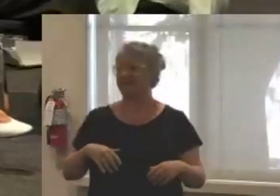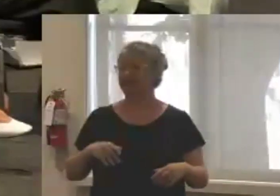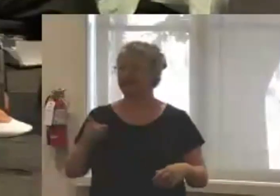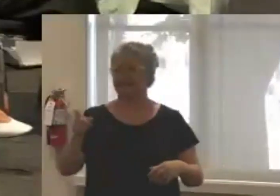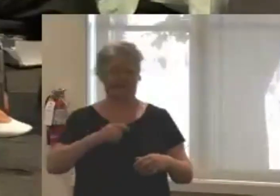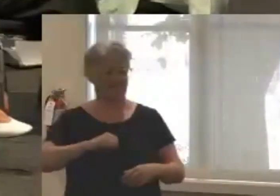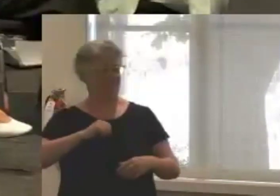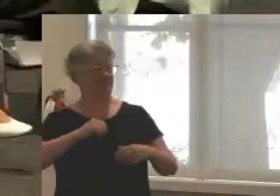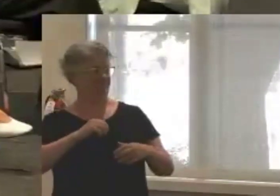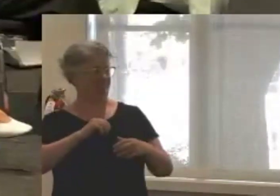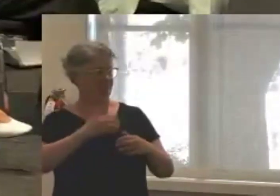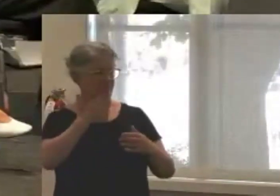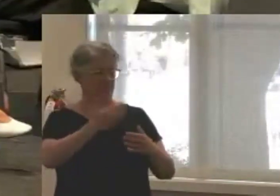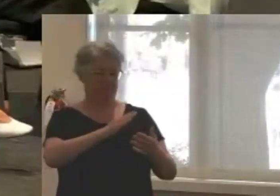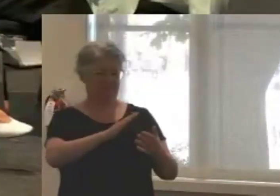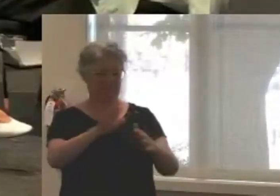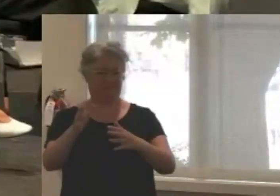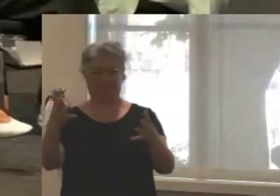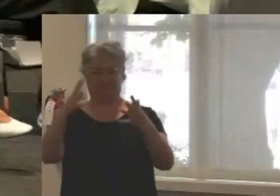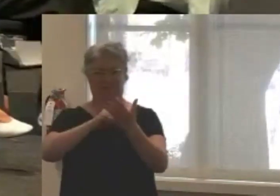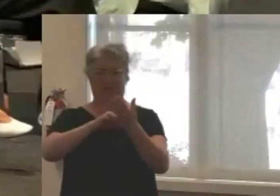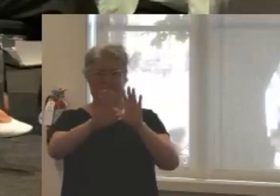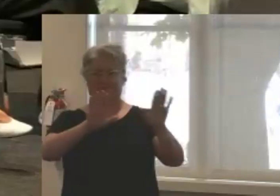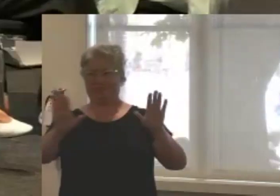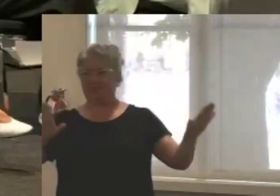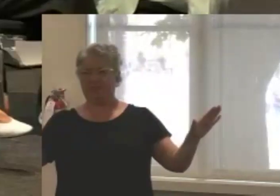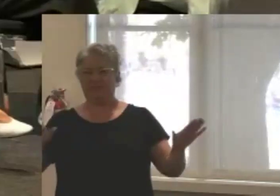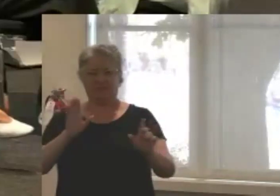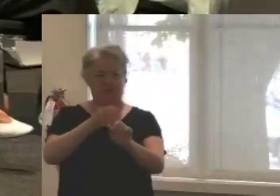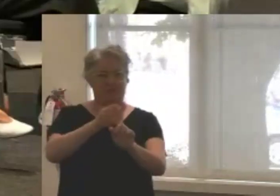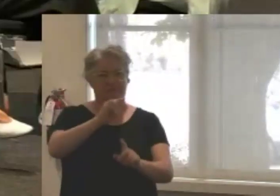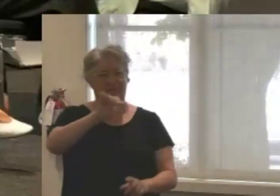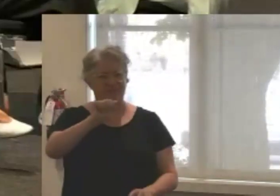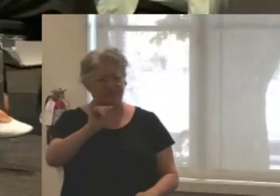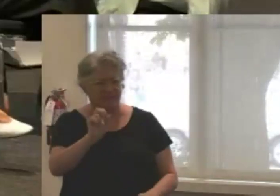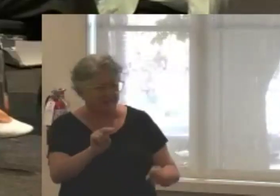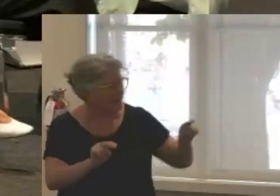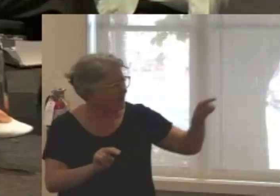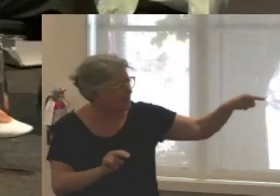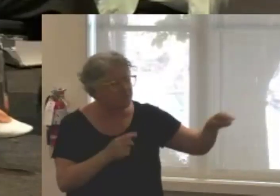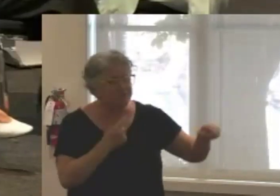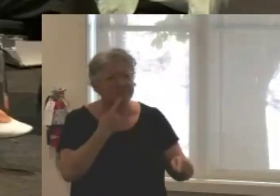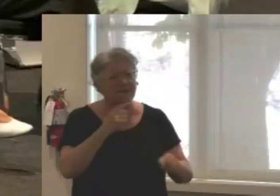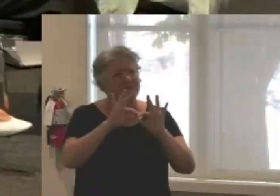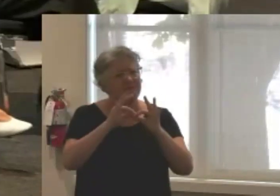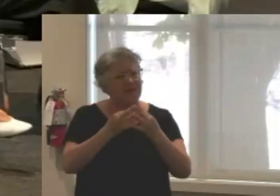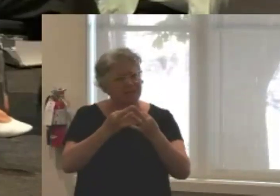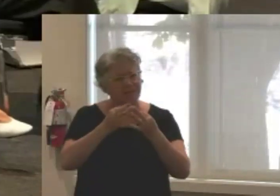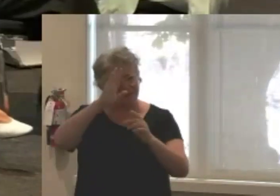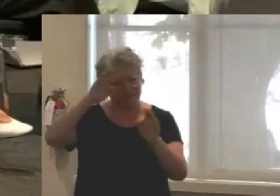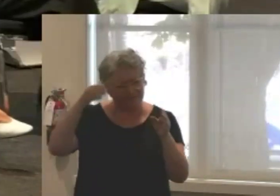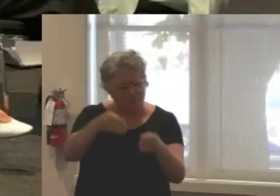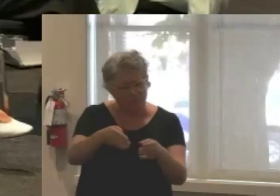guys. Thank you again. I have a specific question to Mia Jen. You mentioned about the family focus